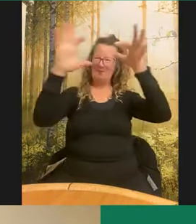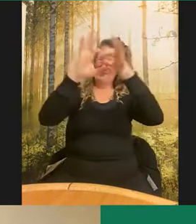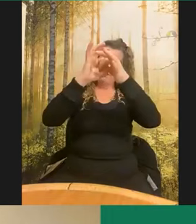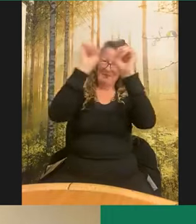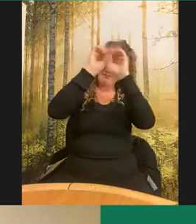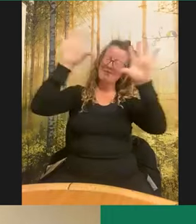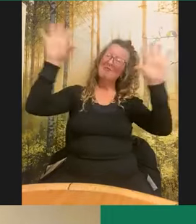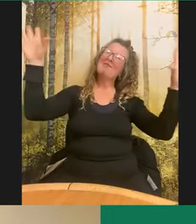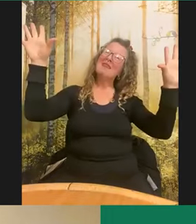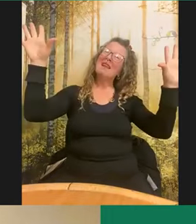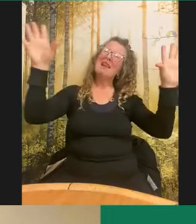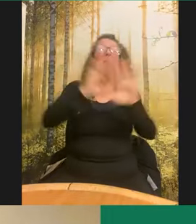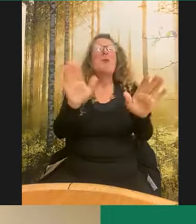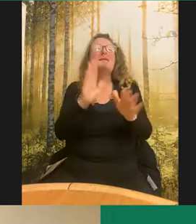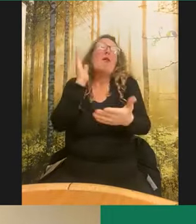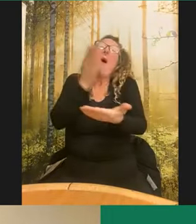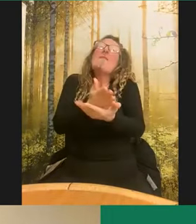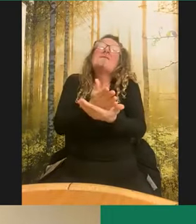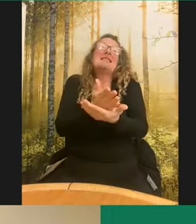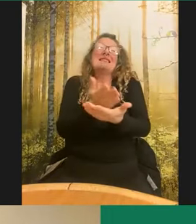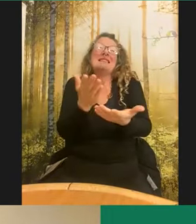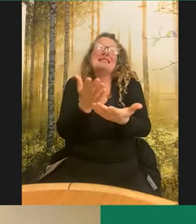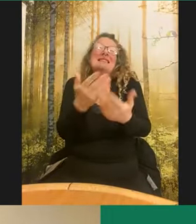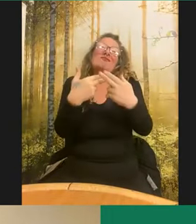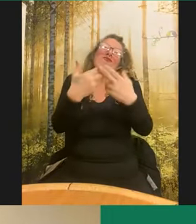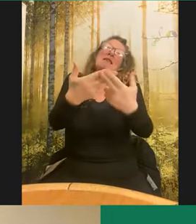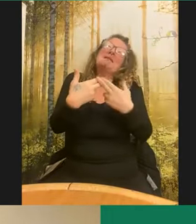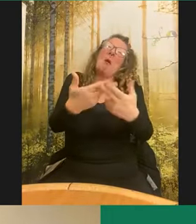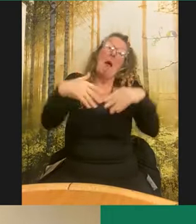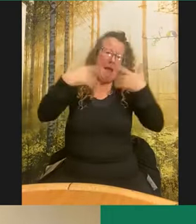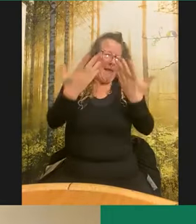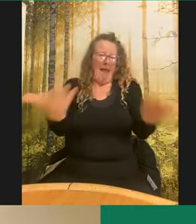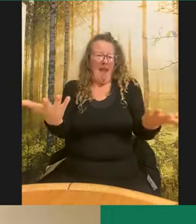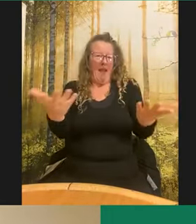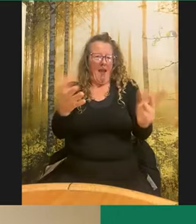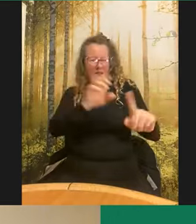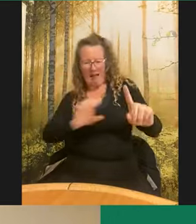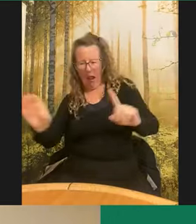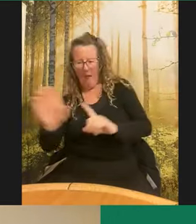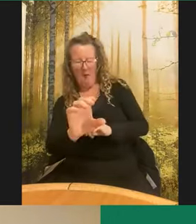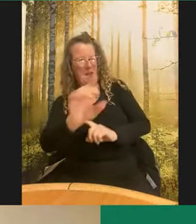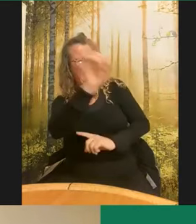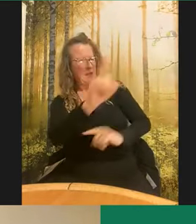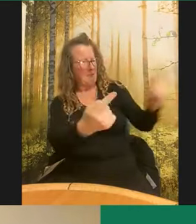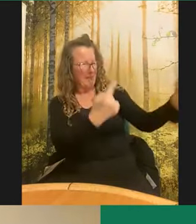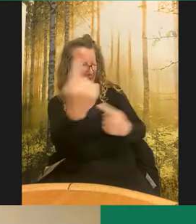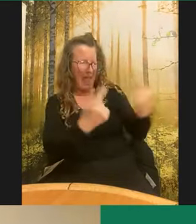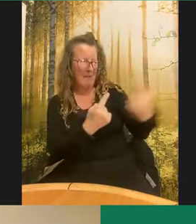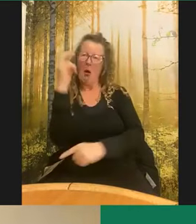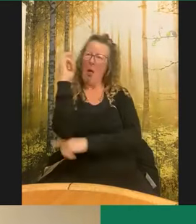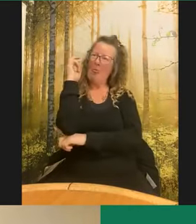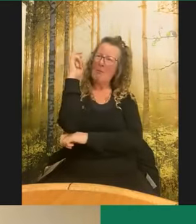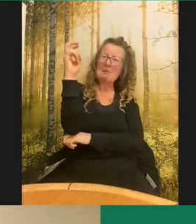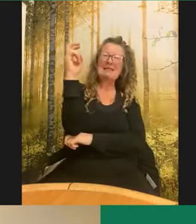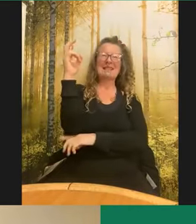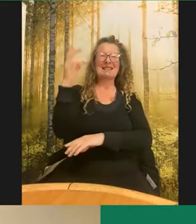the obvious means of transport. It wasn't like, here are the Caribbean people that came to do buses, to do this, to do that. It had a deeper level